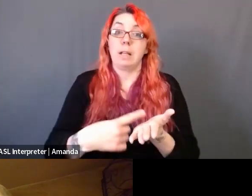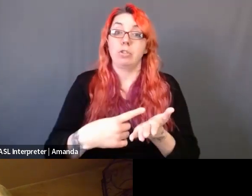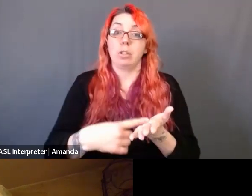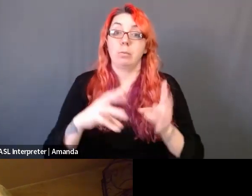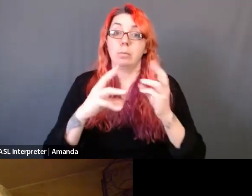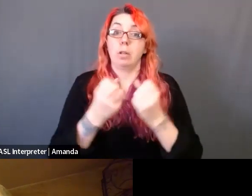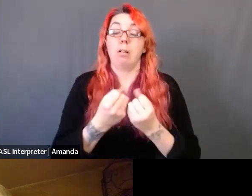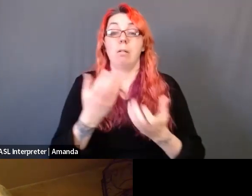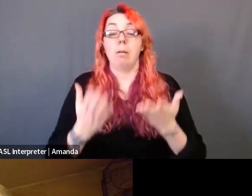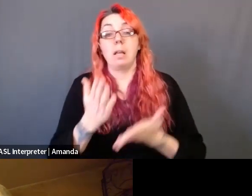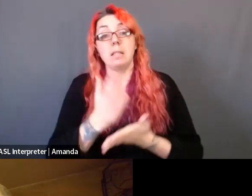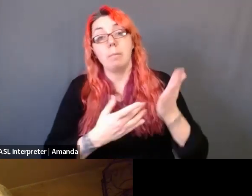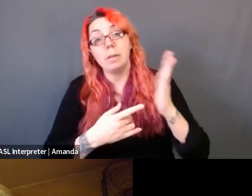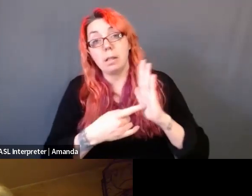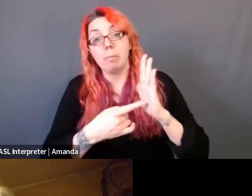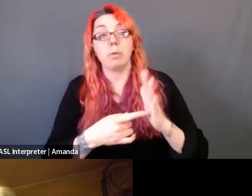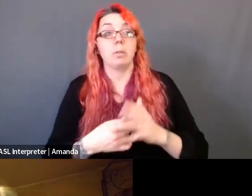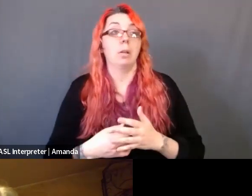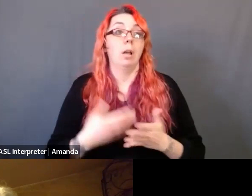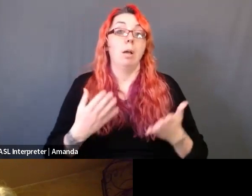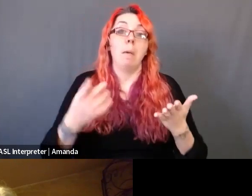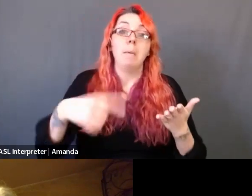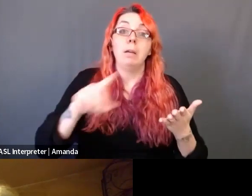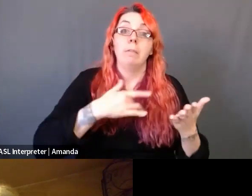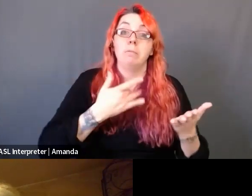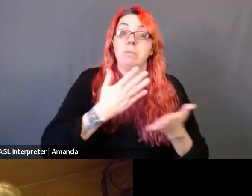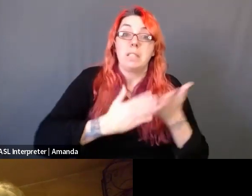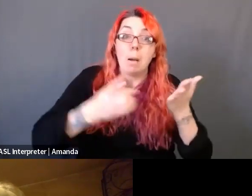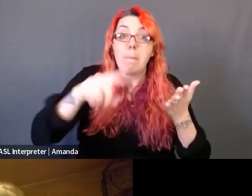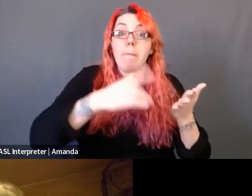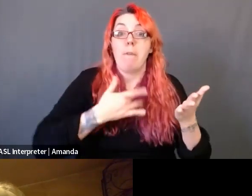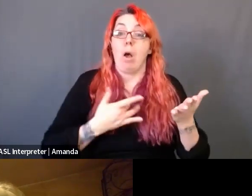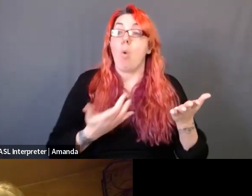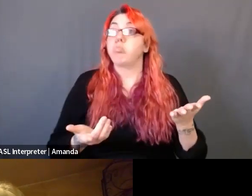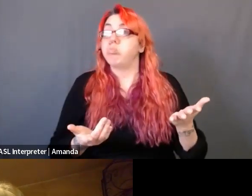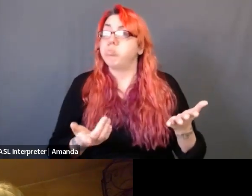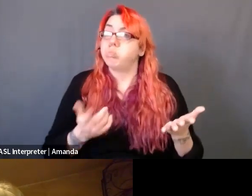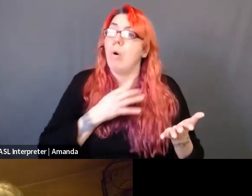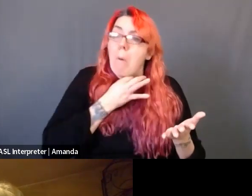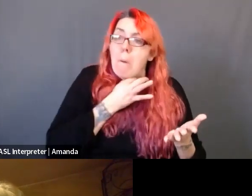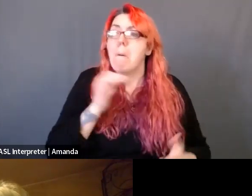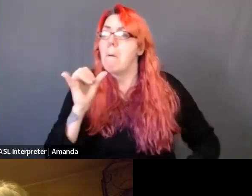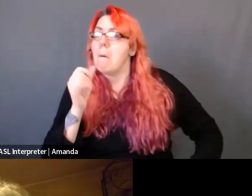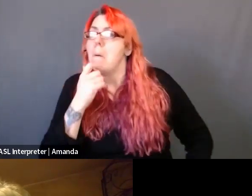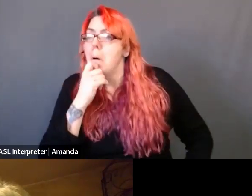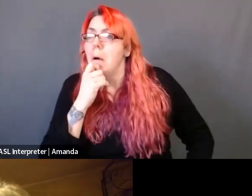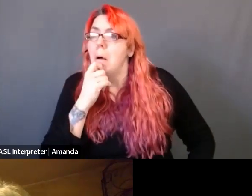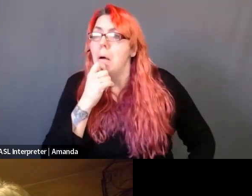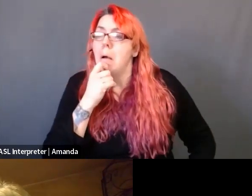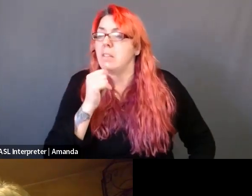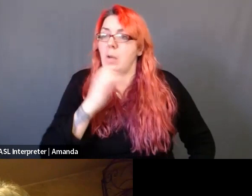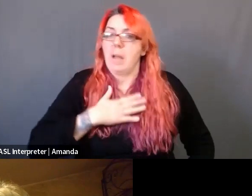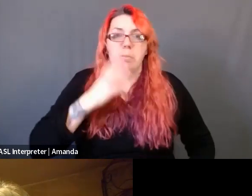very theoretical. It may be very much, oh, I'm curious about that. That's very interesting, a little bit removed from my experience. So I can talk about it very, I